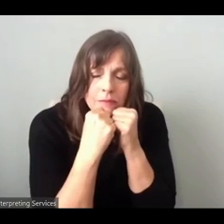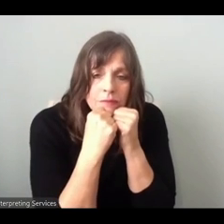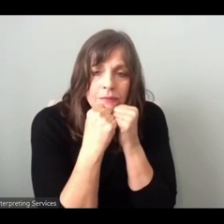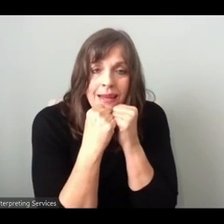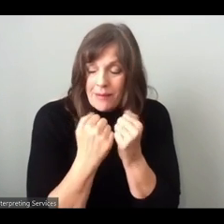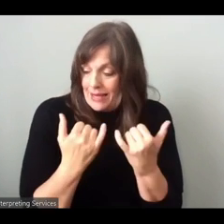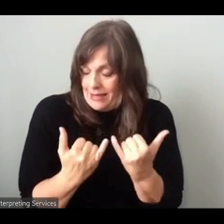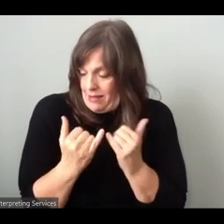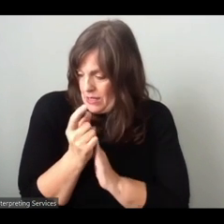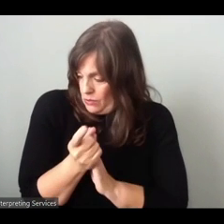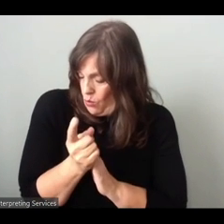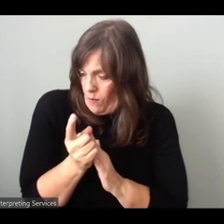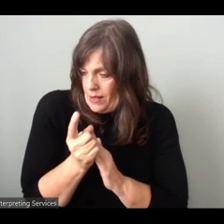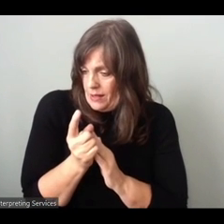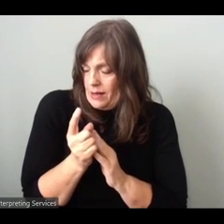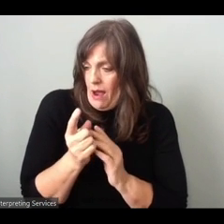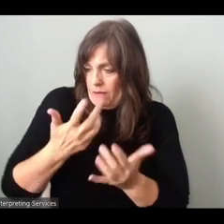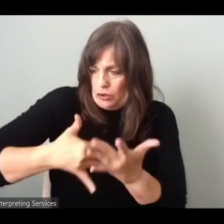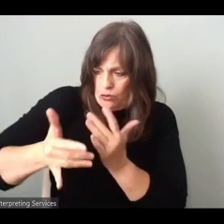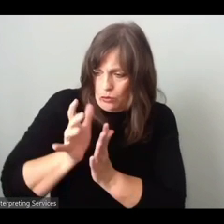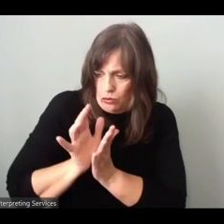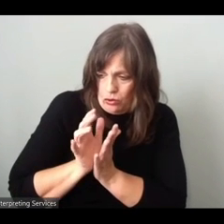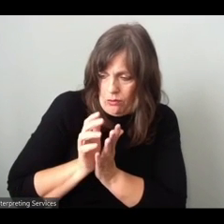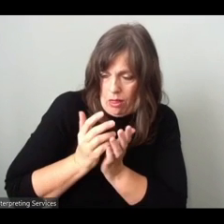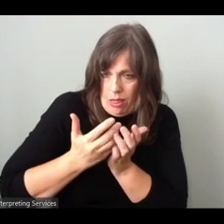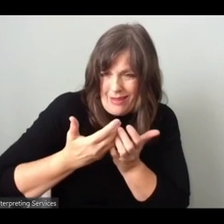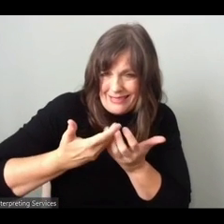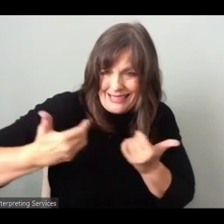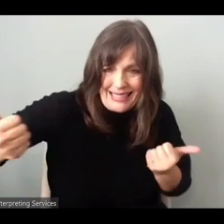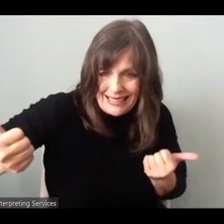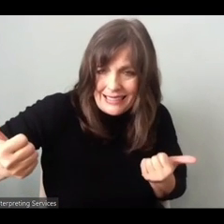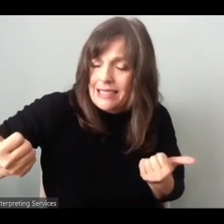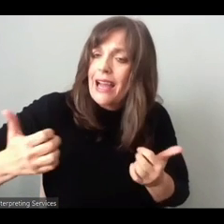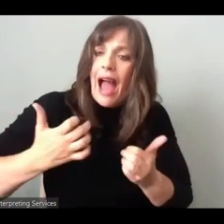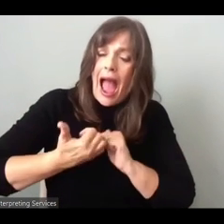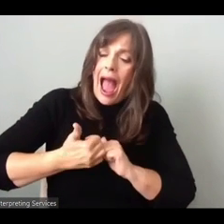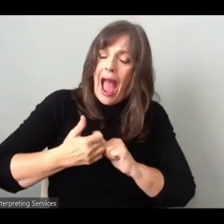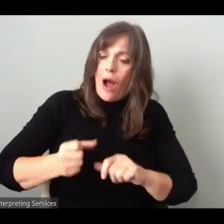distancing, the impact of